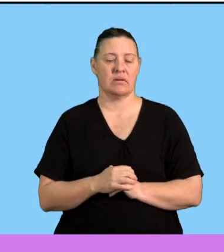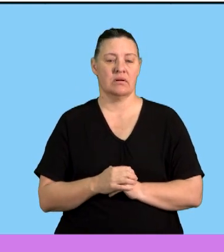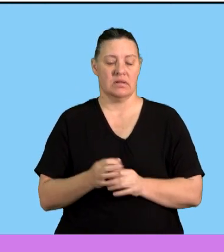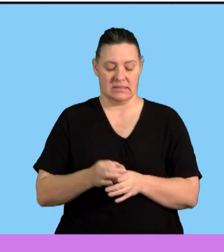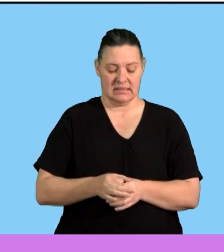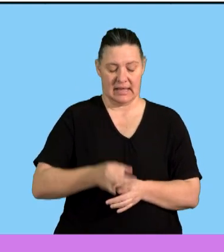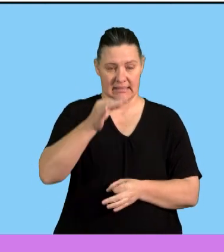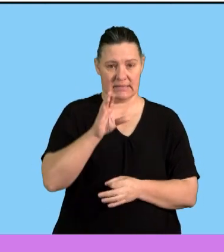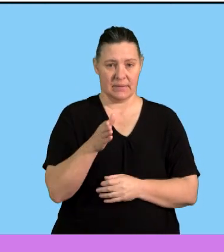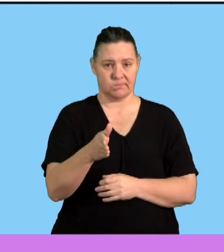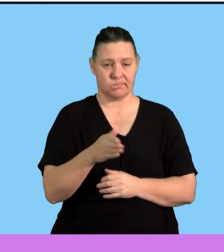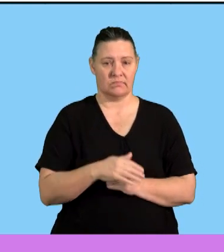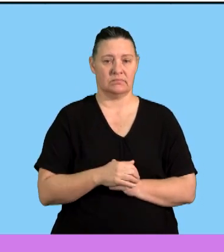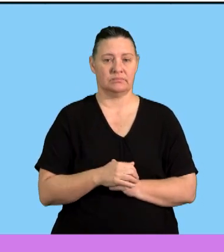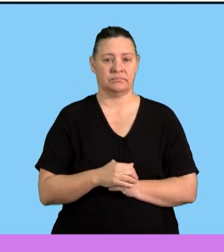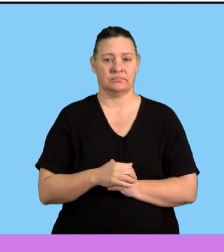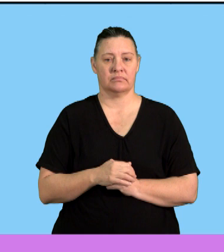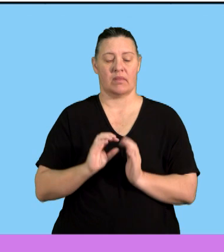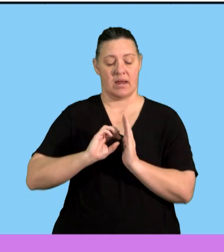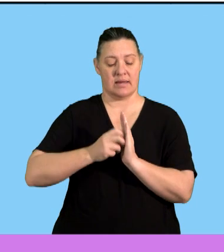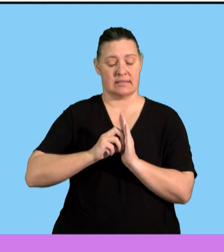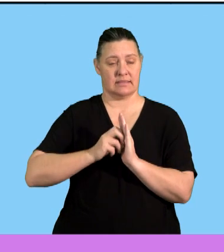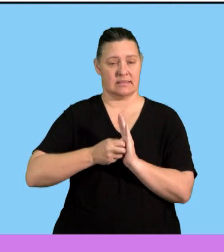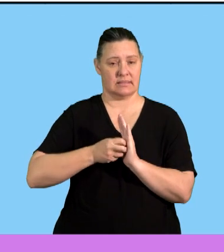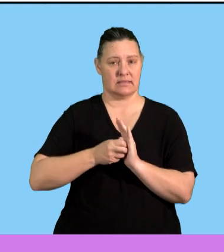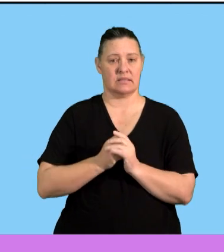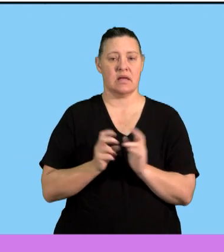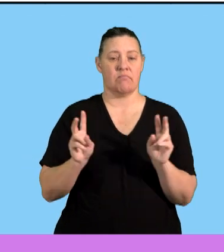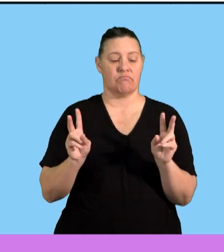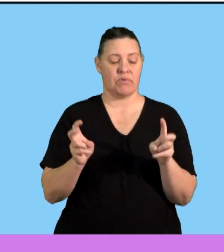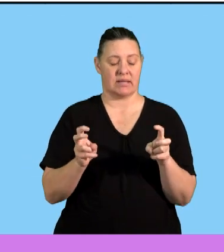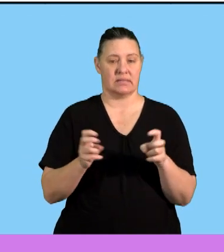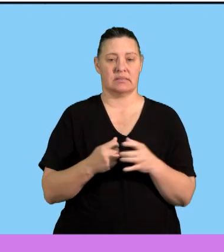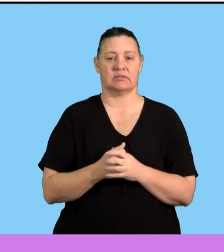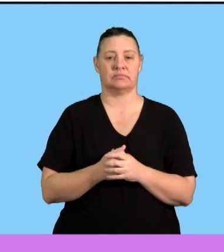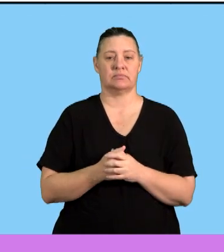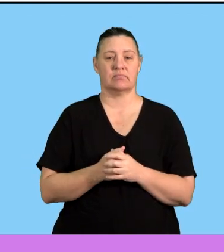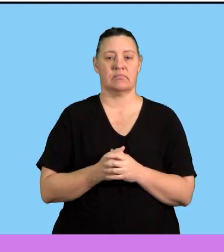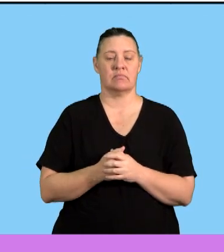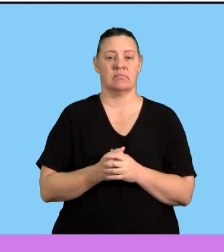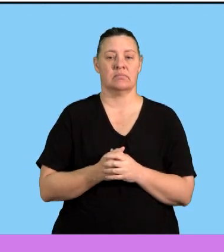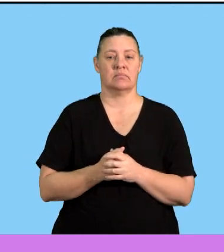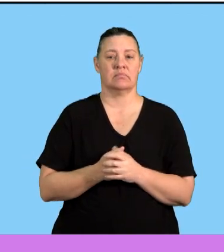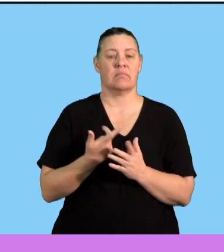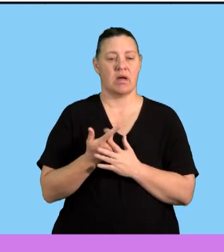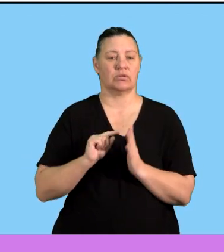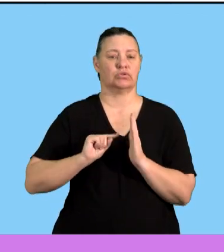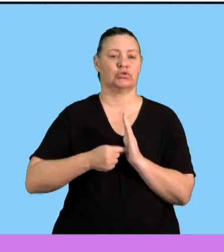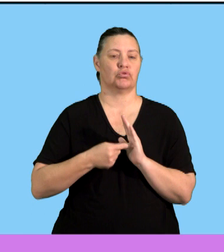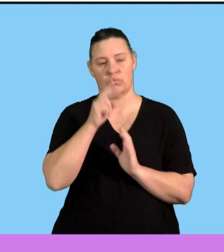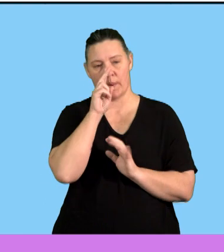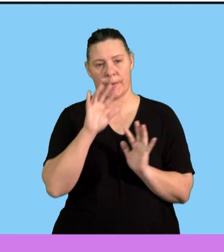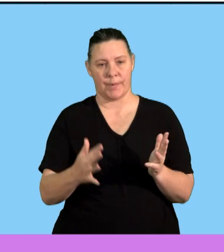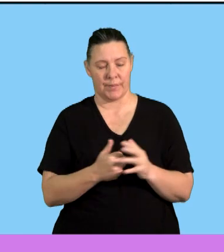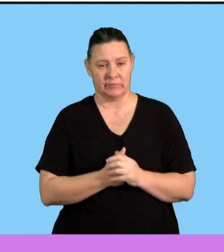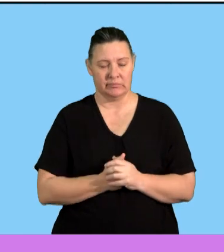stand is also indicated here. Then we have a nut, a bracket, and then there's indication of what the screw look